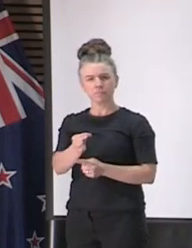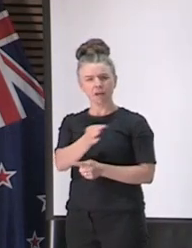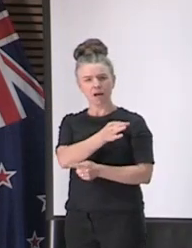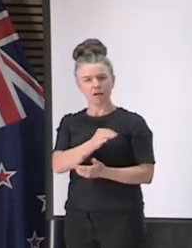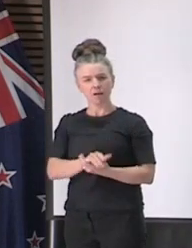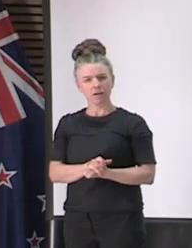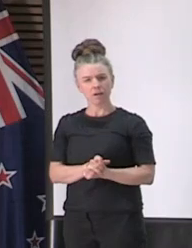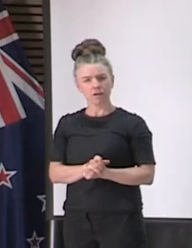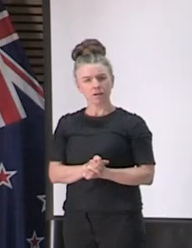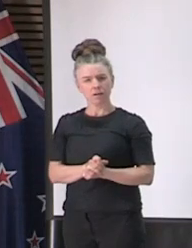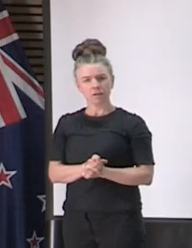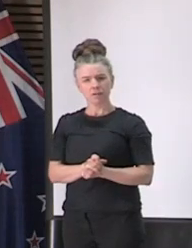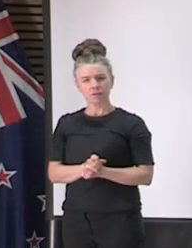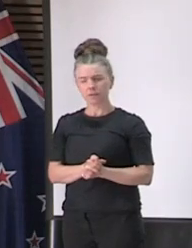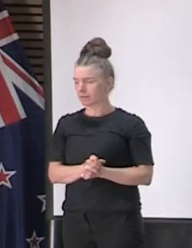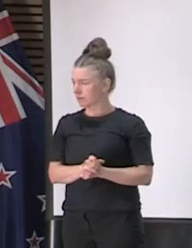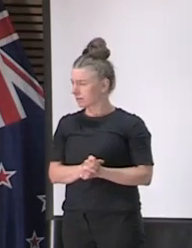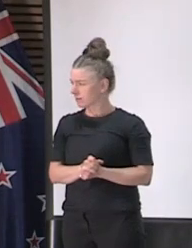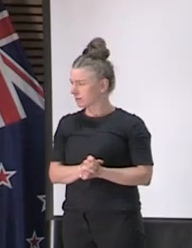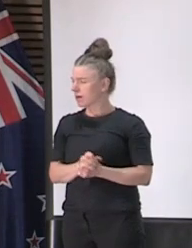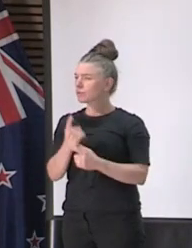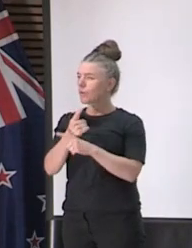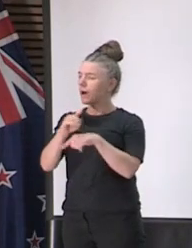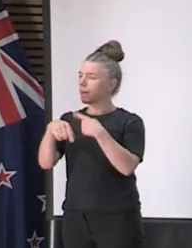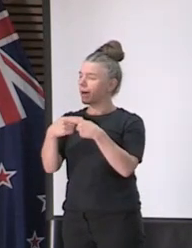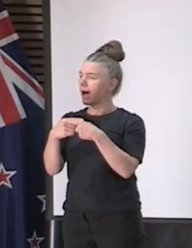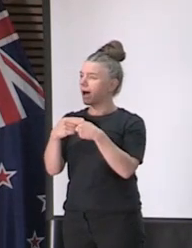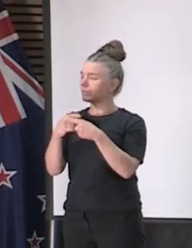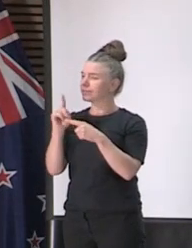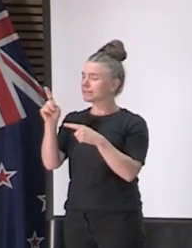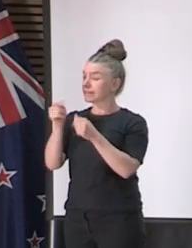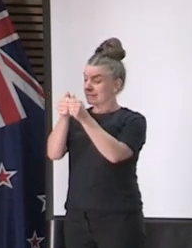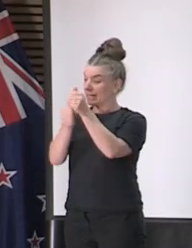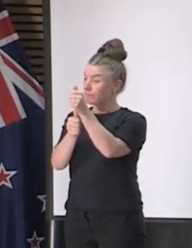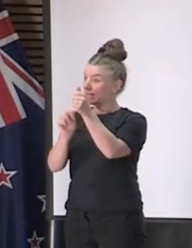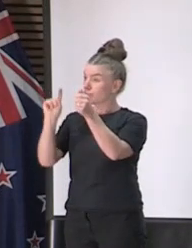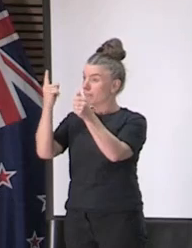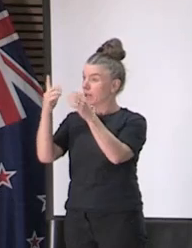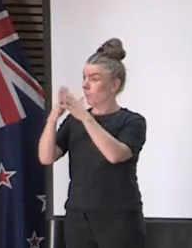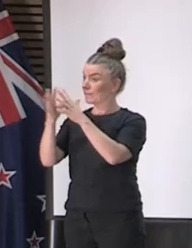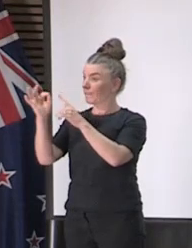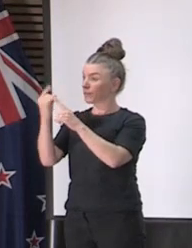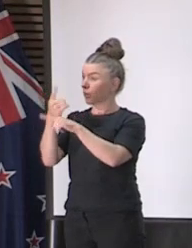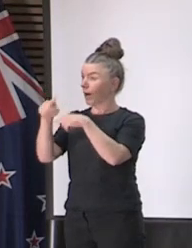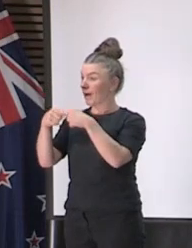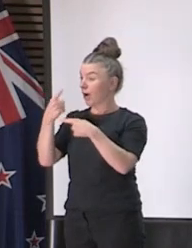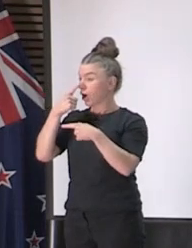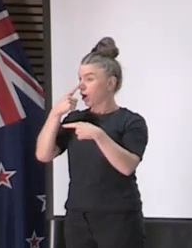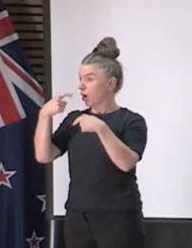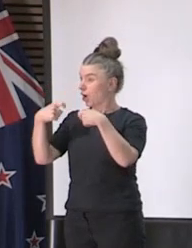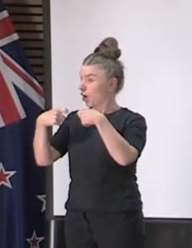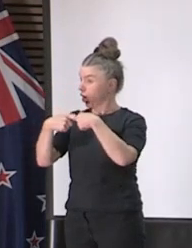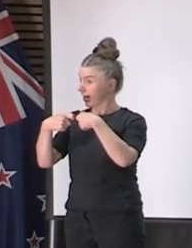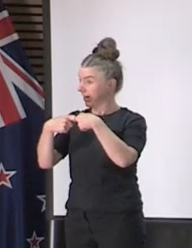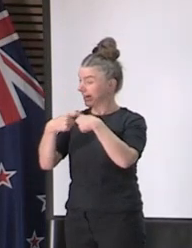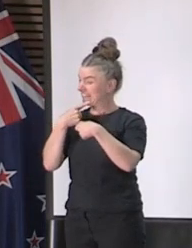Do you agree with just your thoughts on the hangi? Because Deputy Prime Minister Winston Peters had some interesting comments today when speaking about it. He said that cultures need to adapt or die. Do you